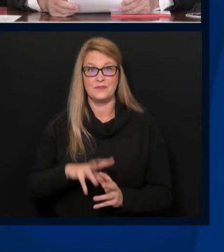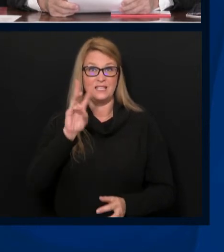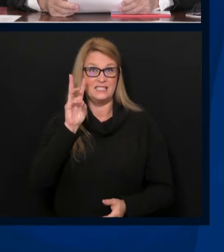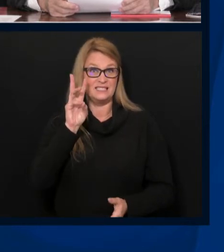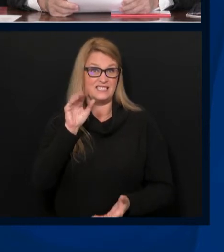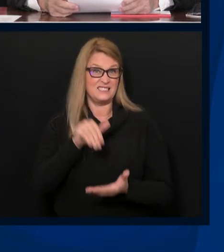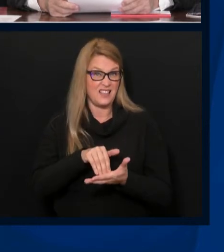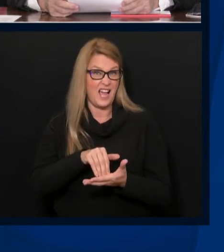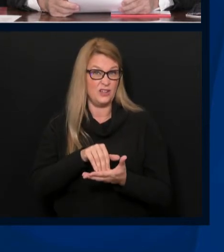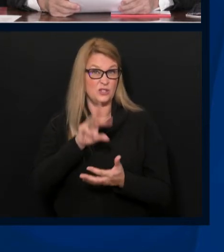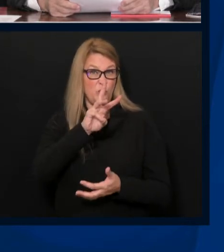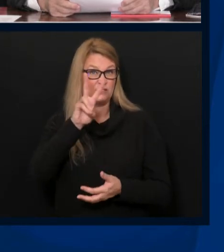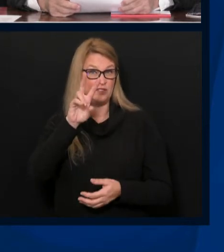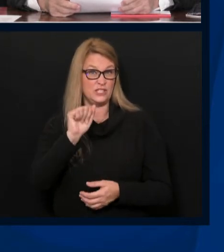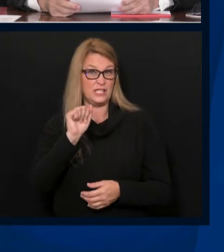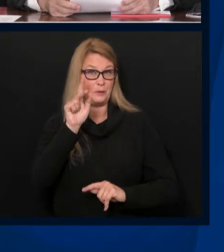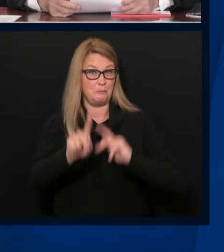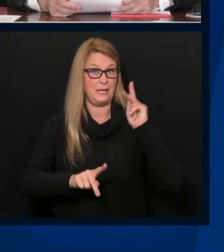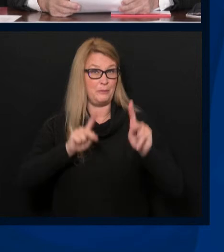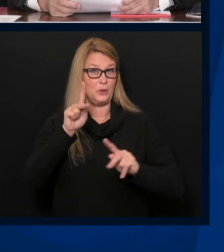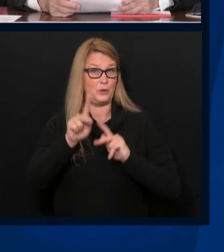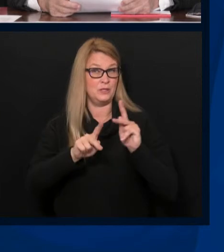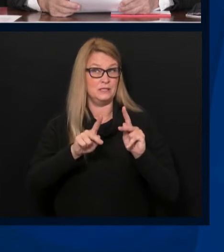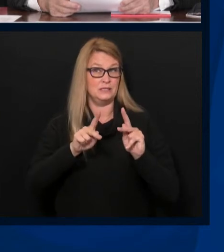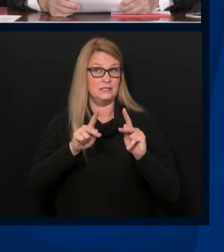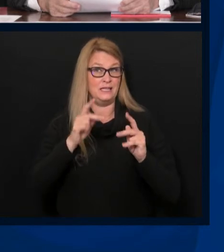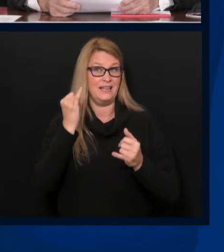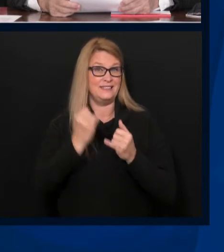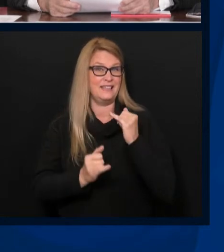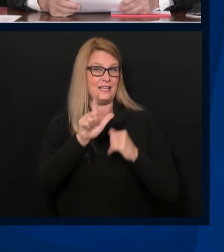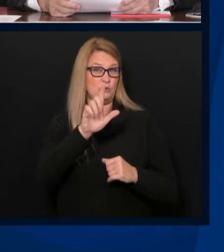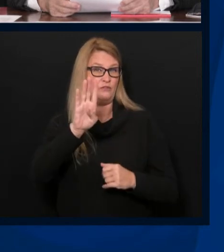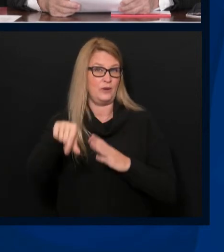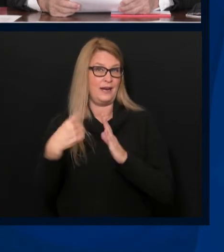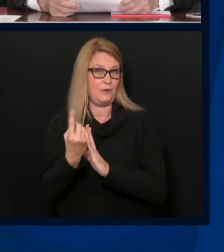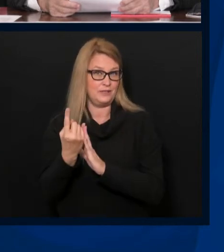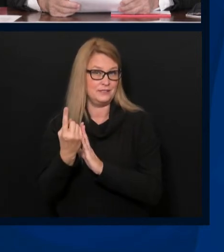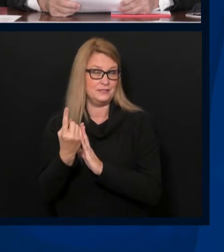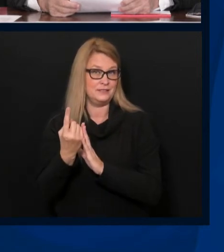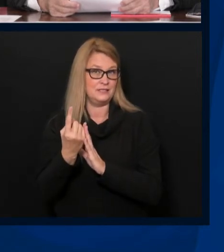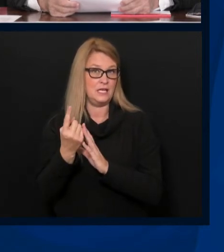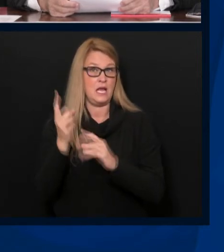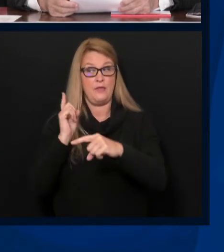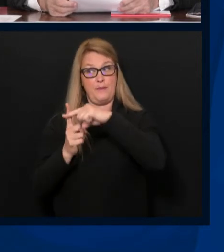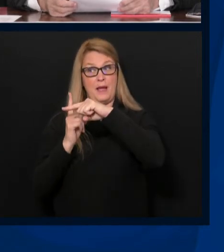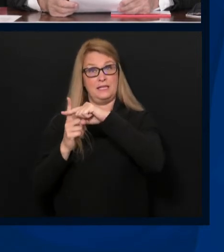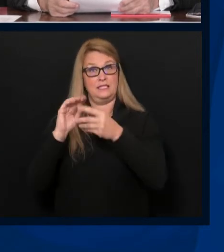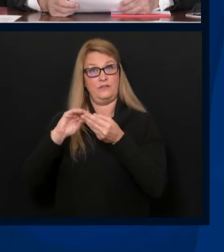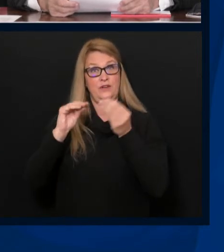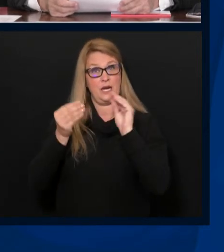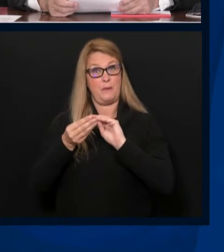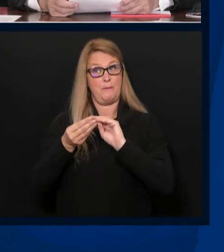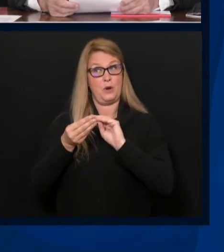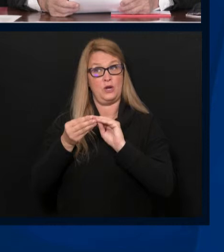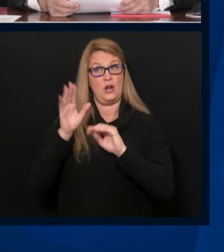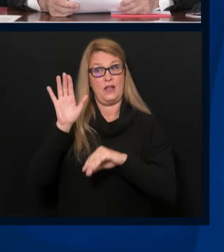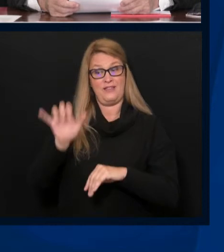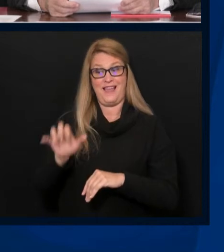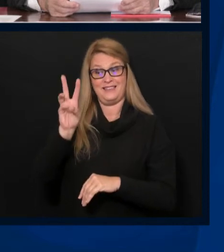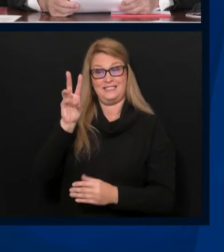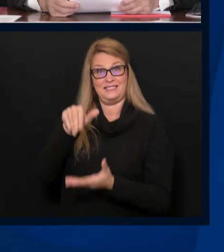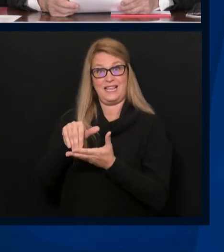6,000 West Virginians is what we tested in the last 24 hours. Our positivity rating on that 6,000